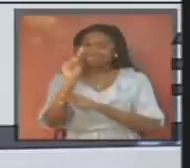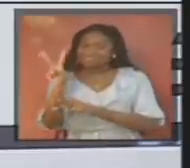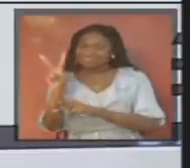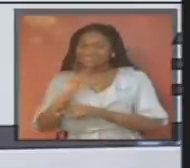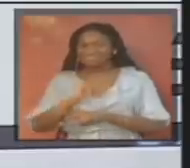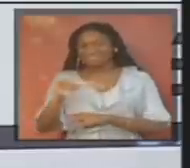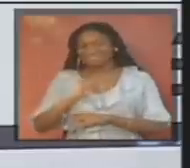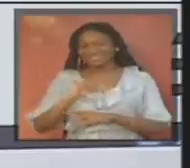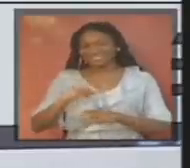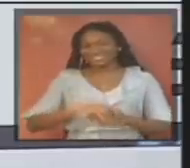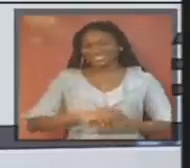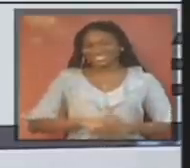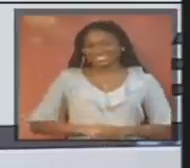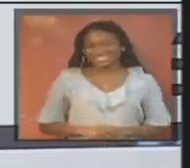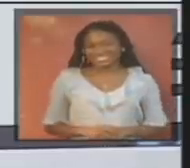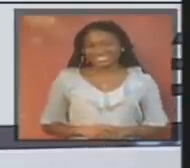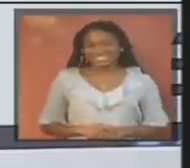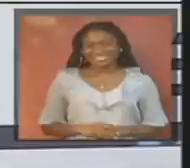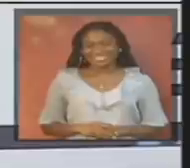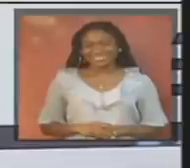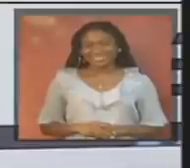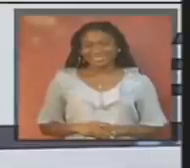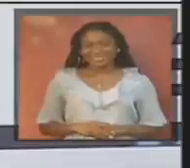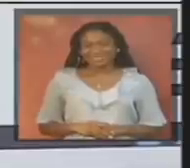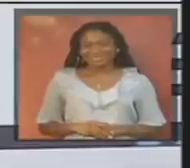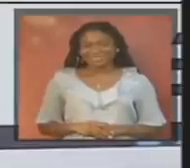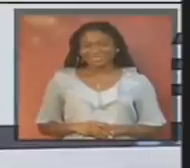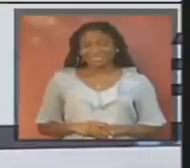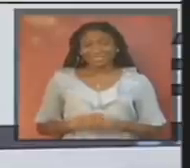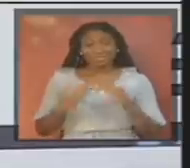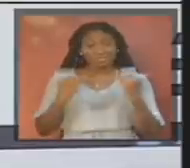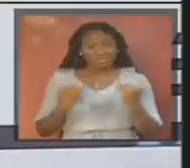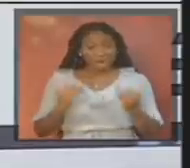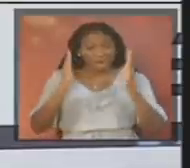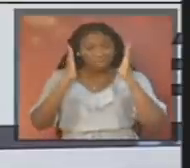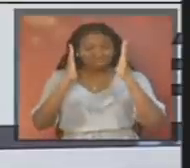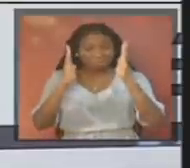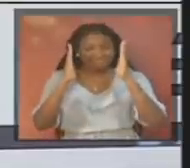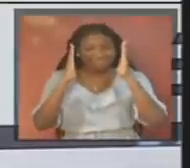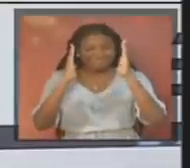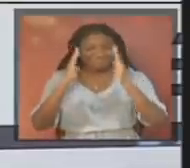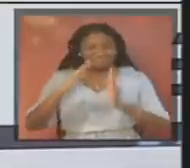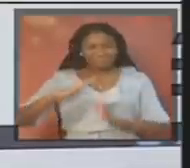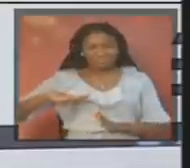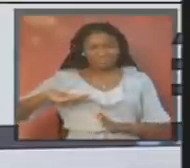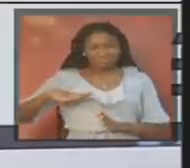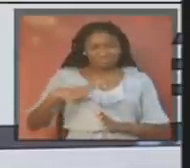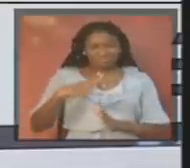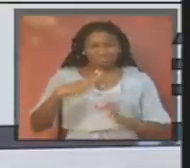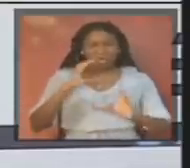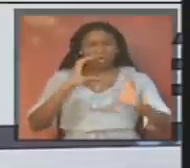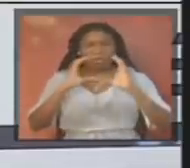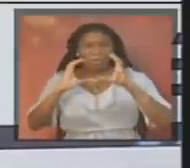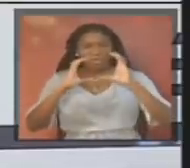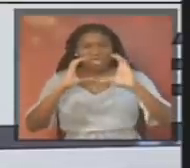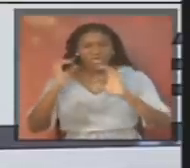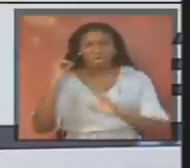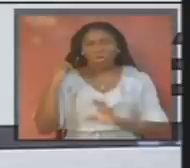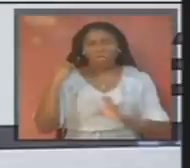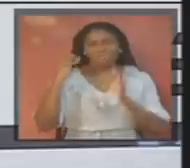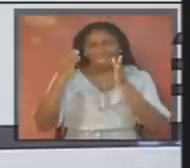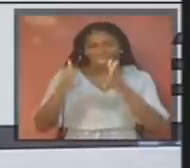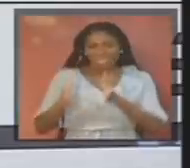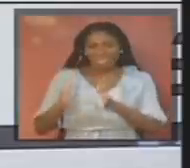and on Facebook at TTT Live Online. We go now to Senior Corporate Communications Officer at the Ministry of